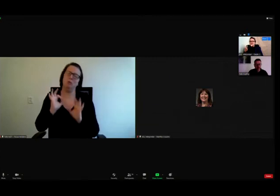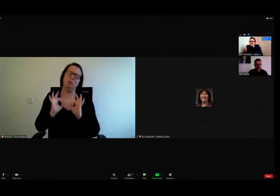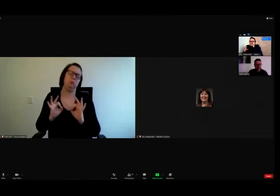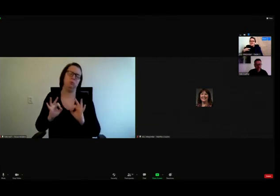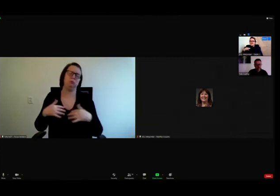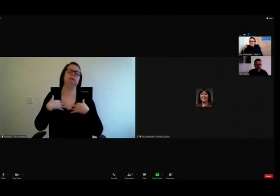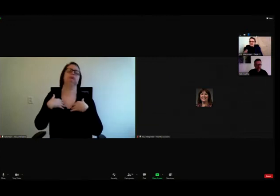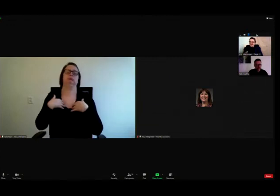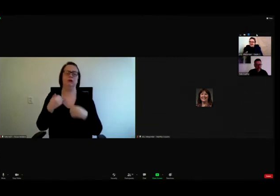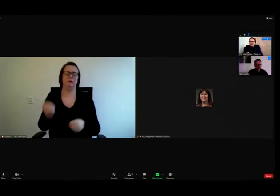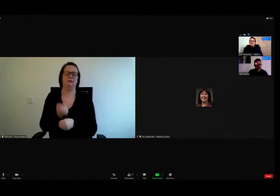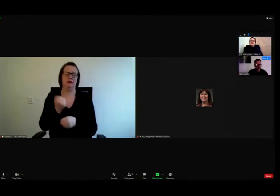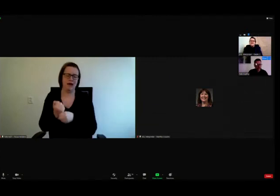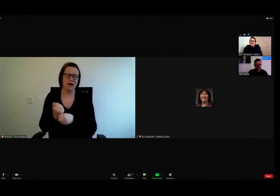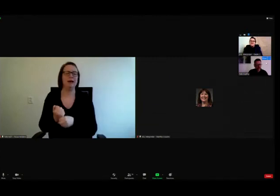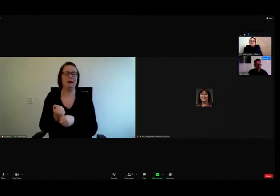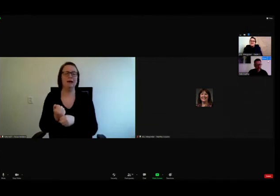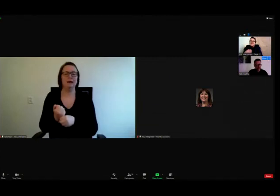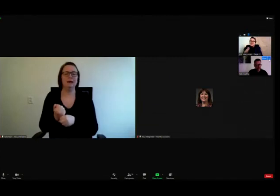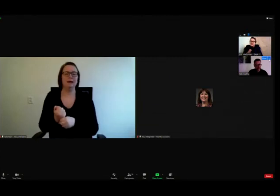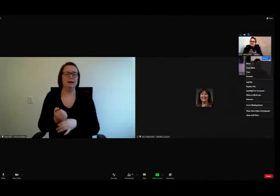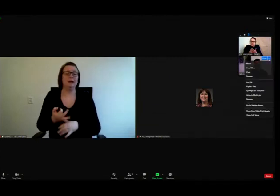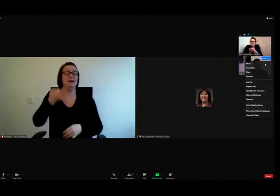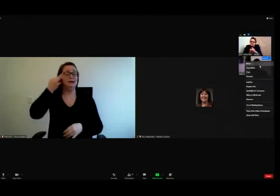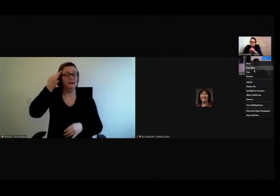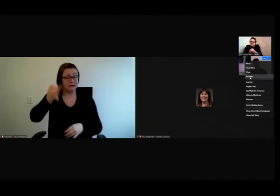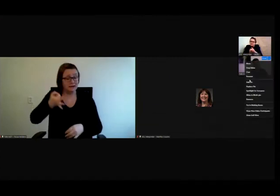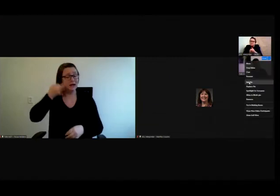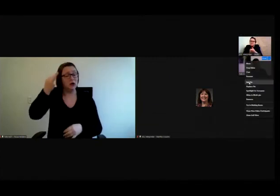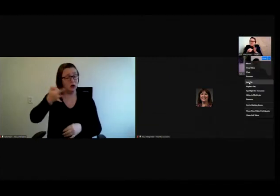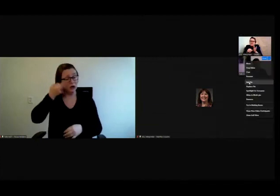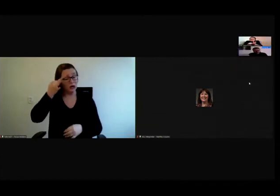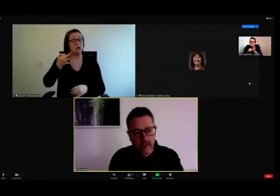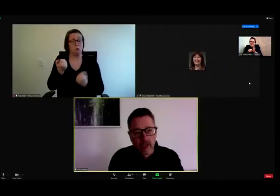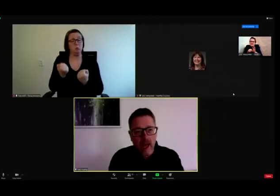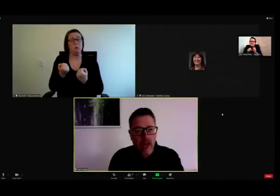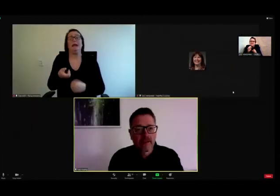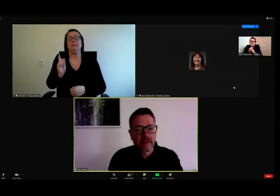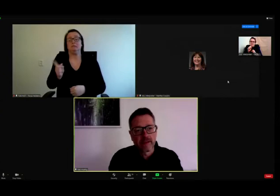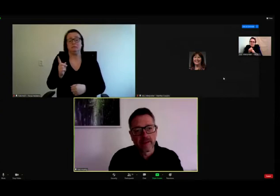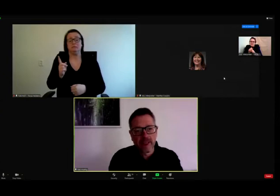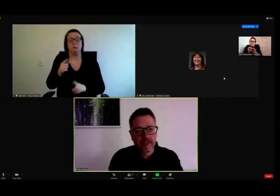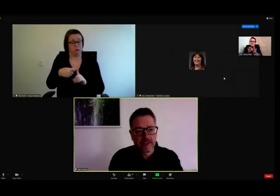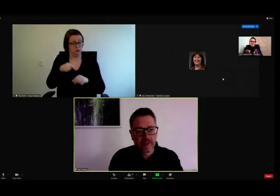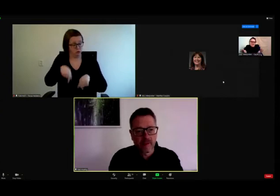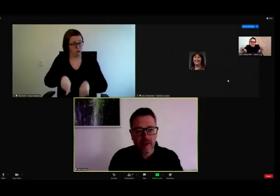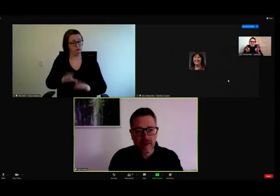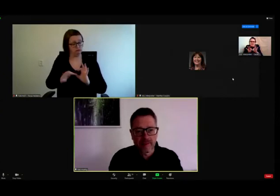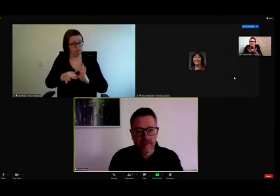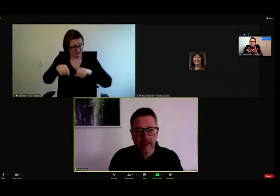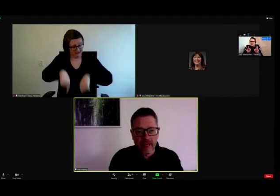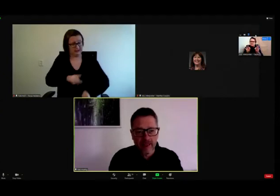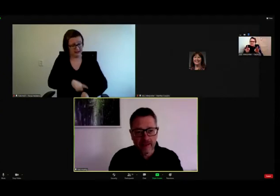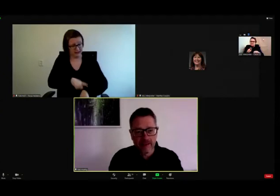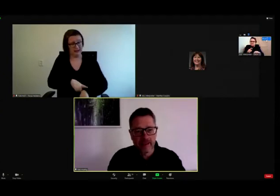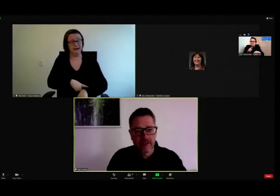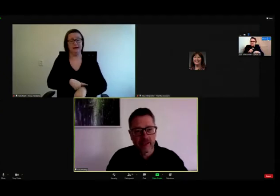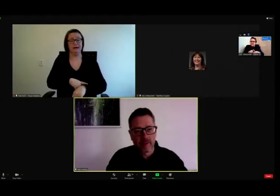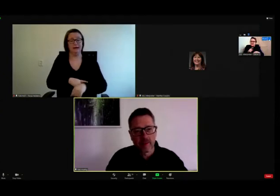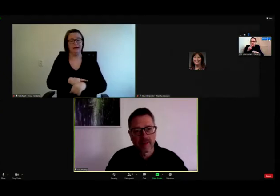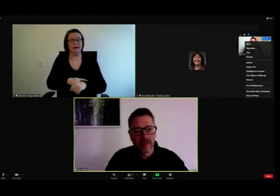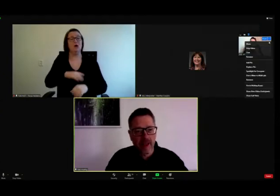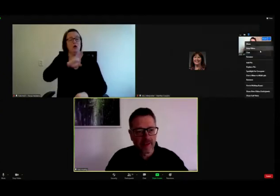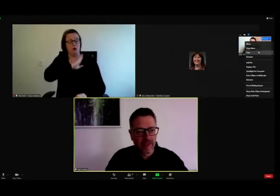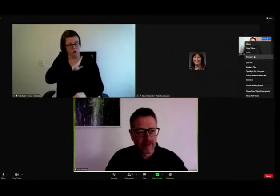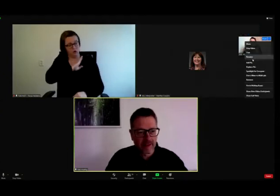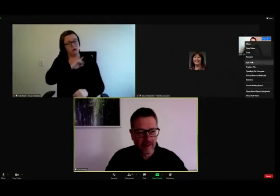work. It is theoretically a very important and timely topic, and the thesis provides very